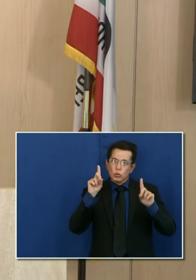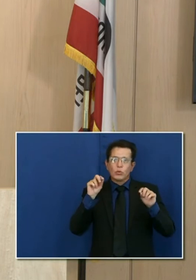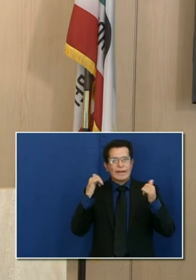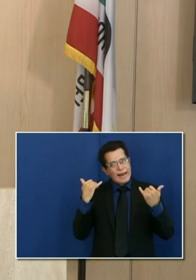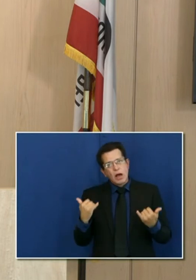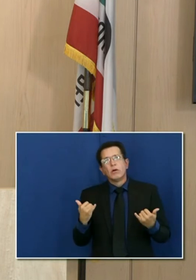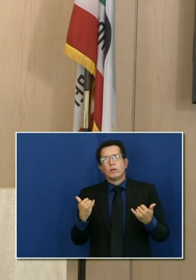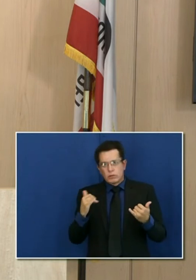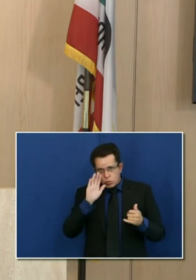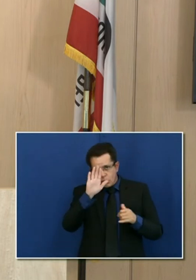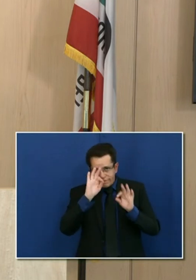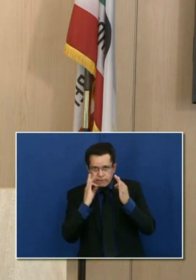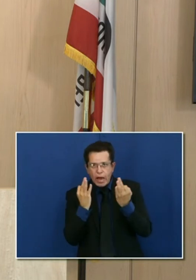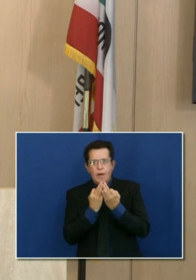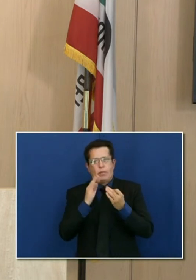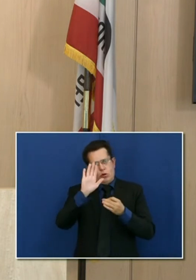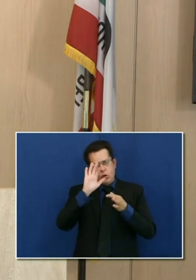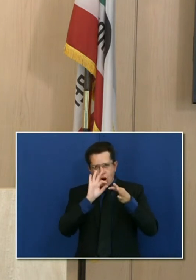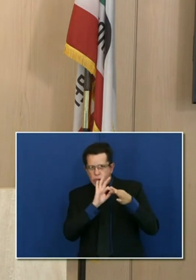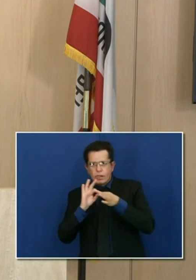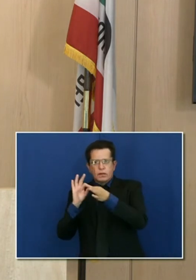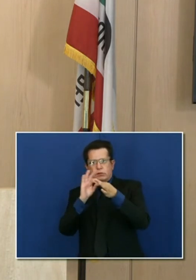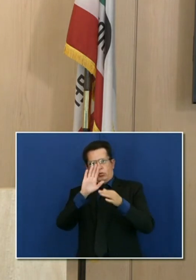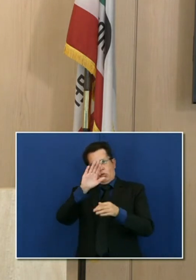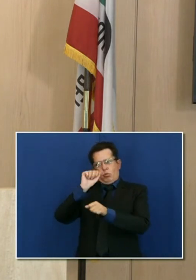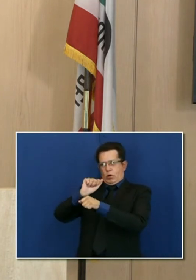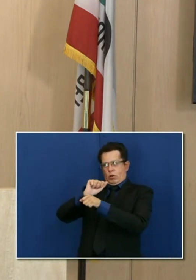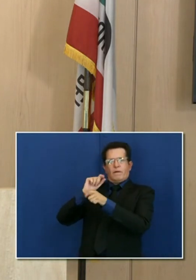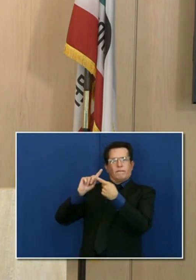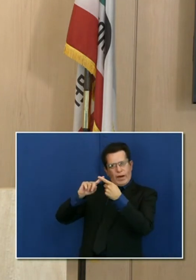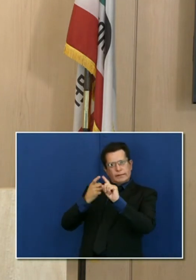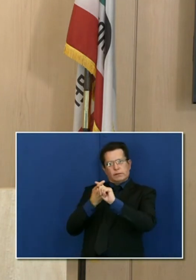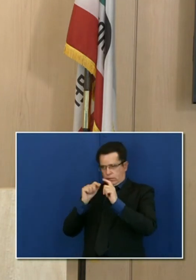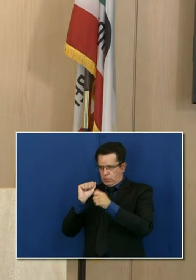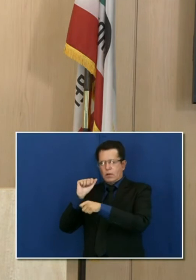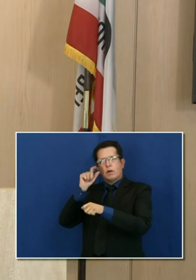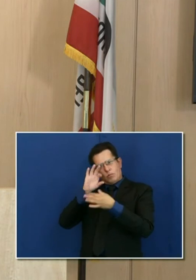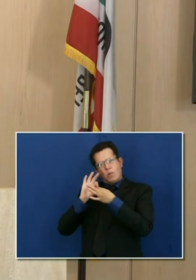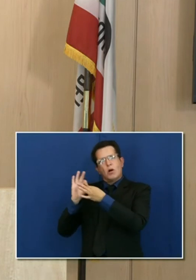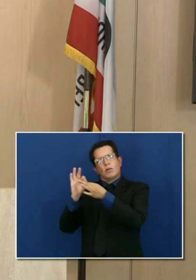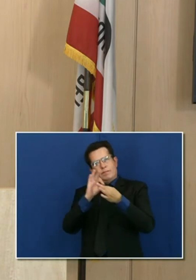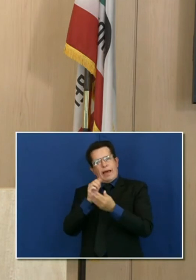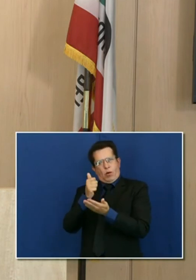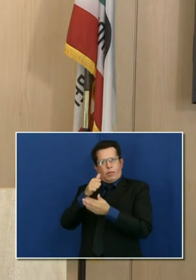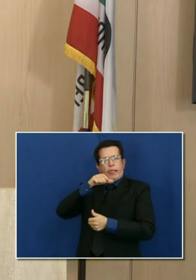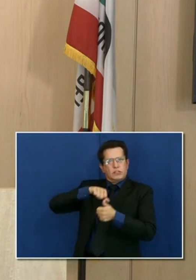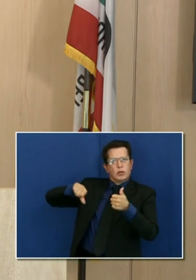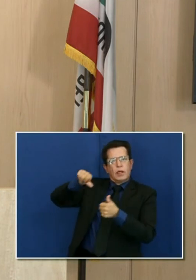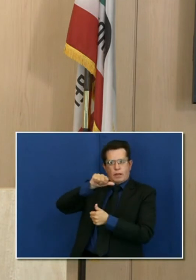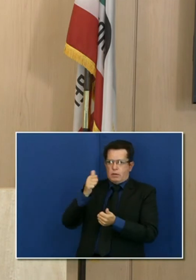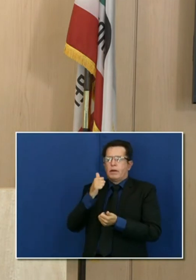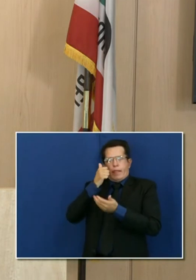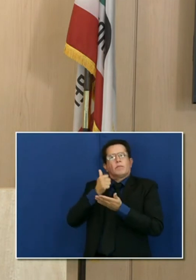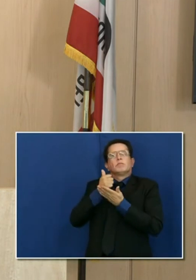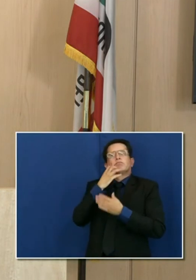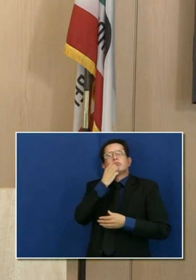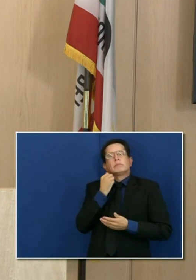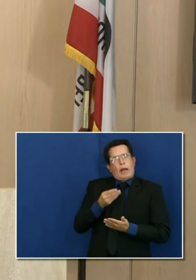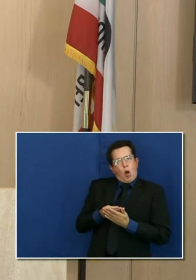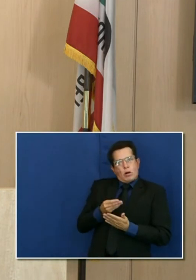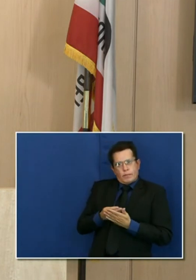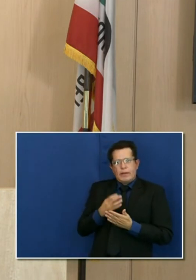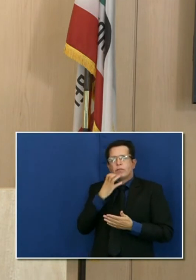health of our family, our colleagues, and our friends. Act for the economy, and just act, and